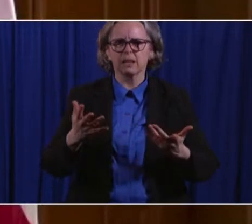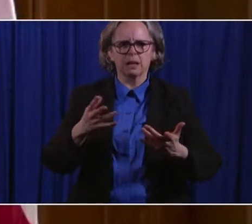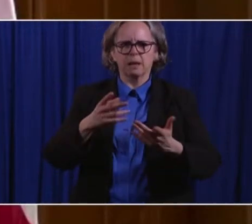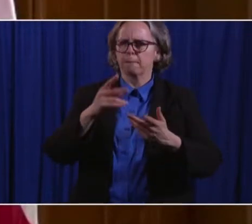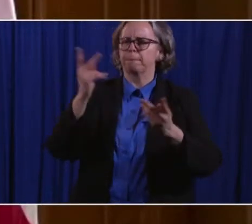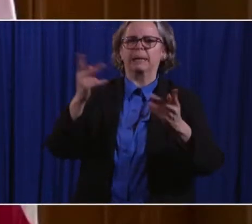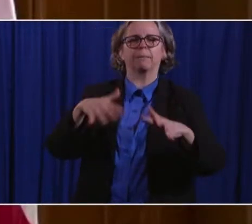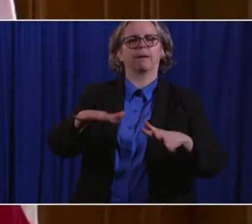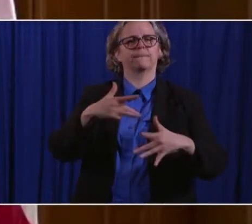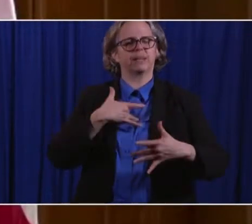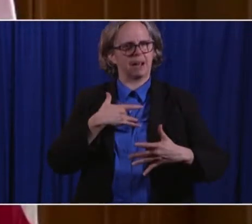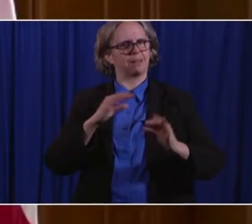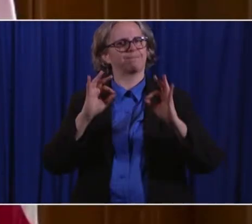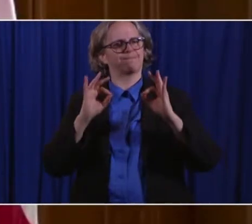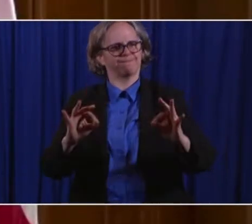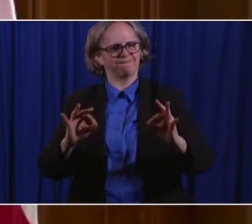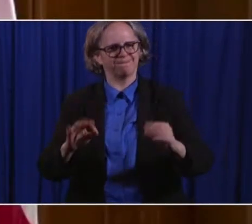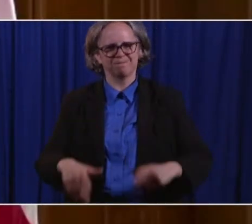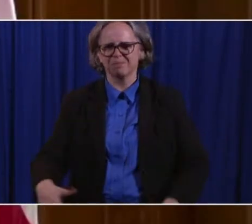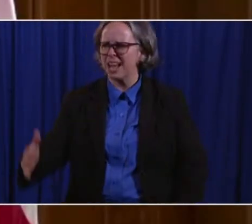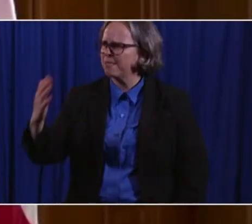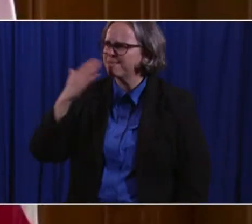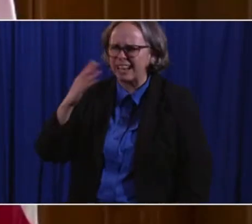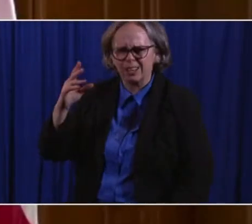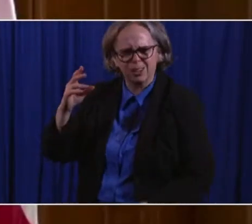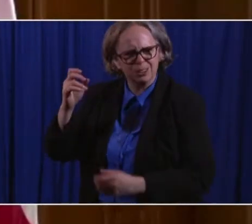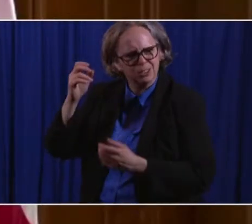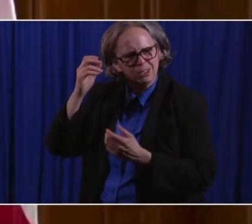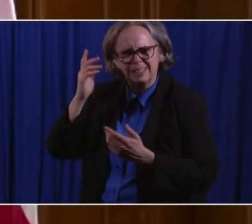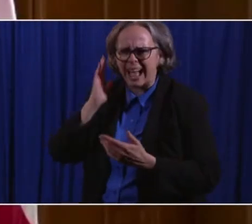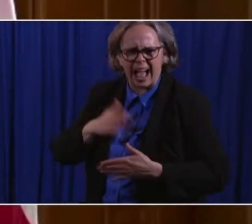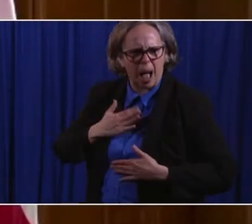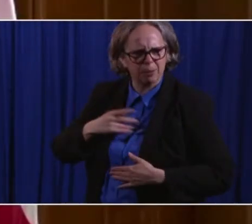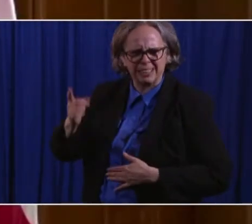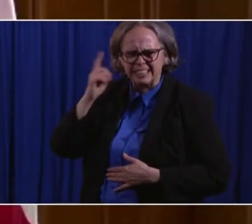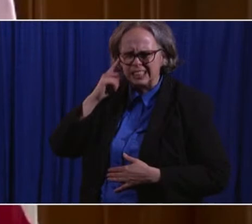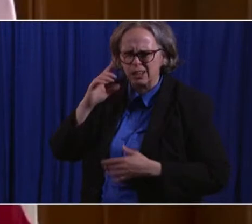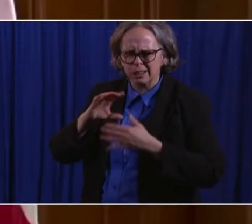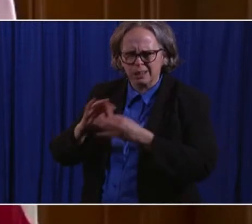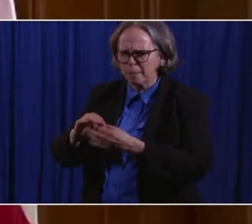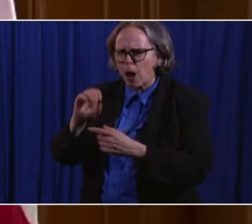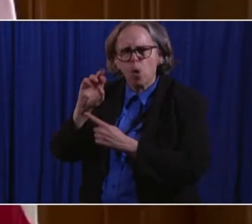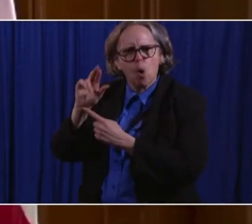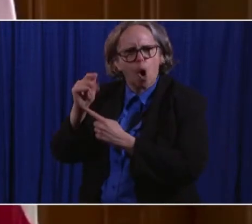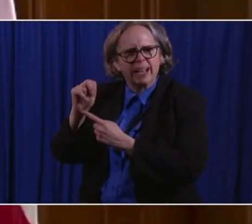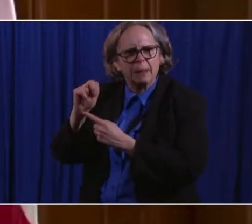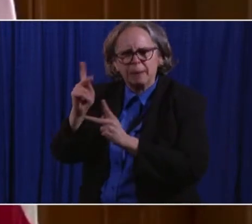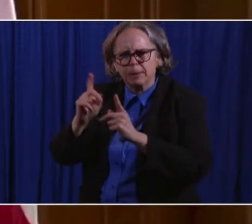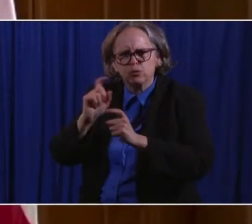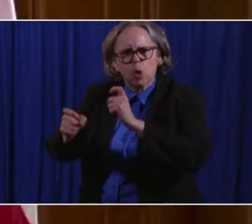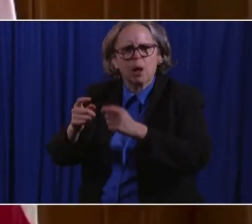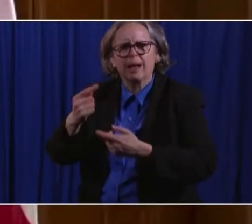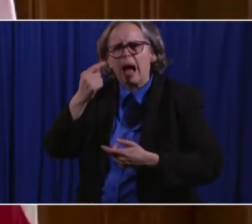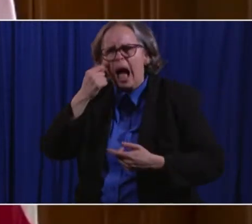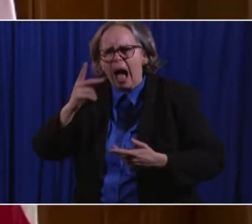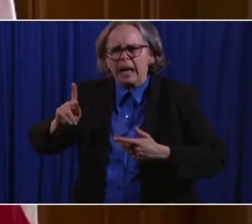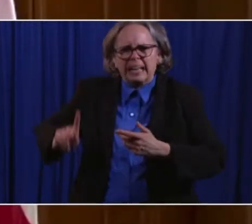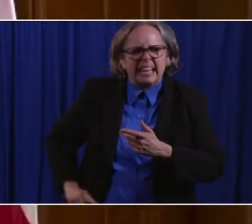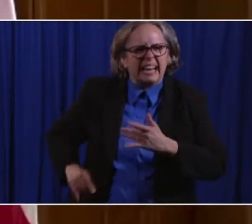very much. Great news about organ donation. We just would encourage everyone to sign up. That's something that you can do